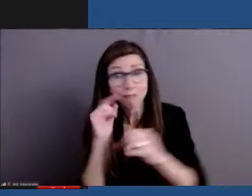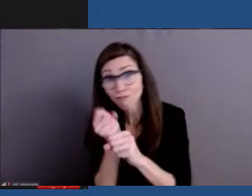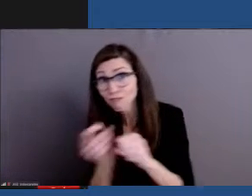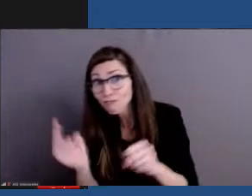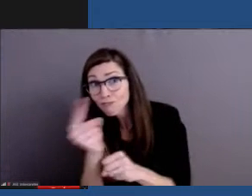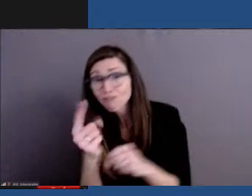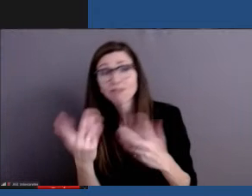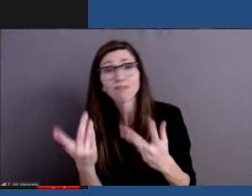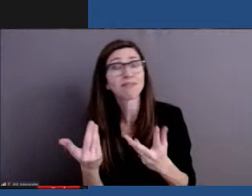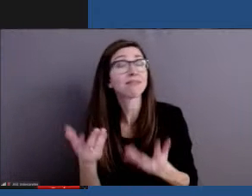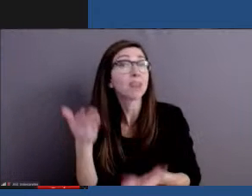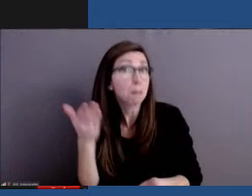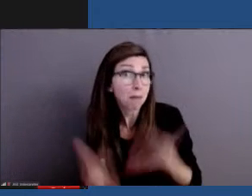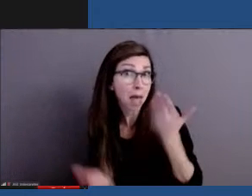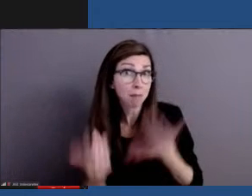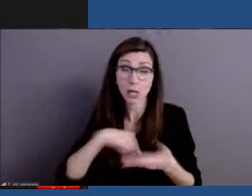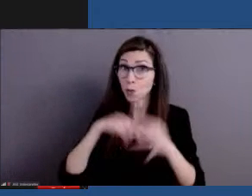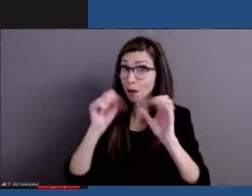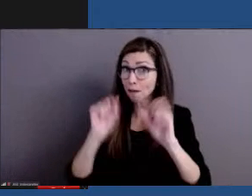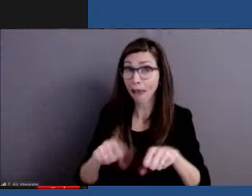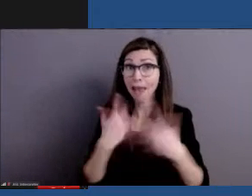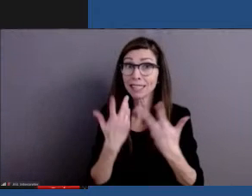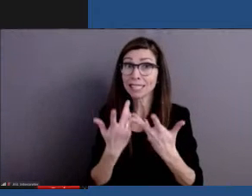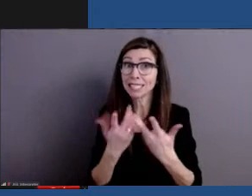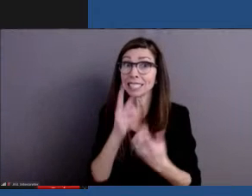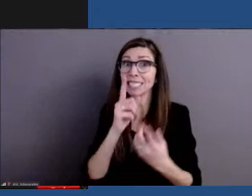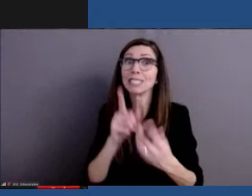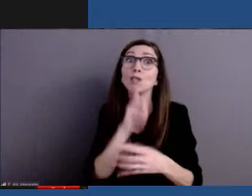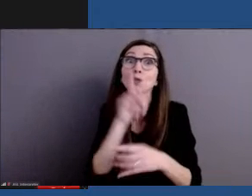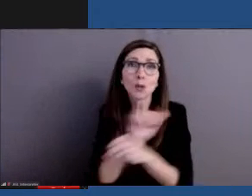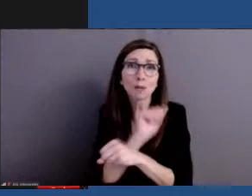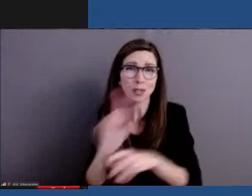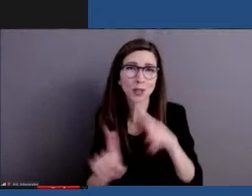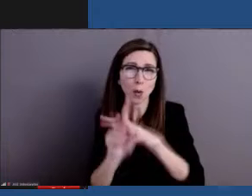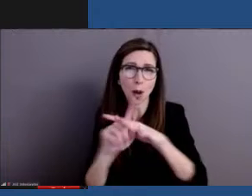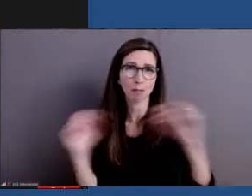this conference in person again. So thank you, everybody.